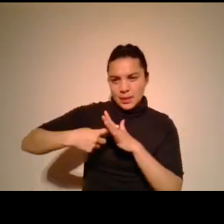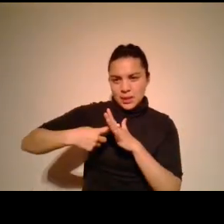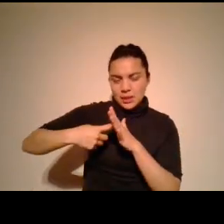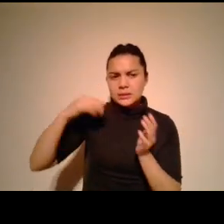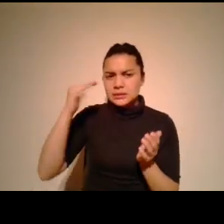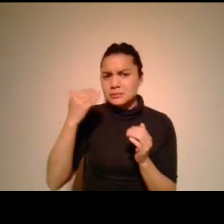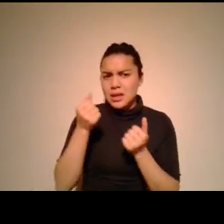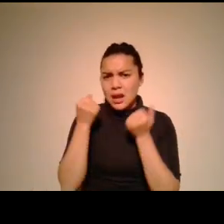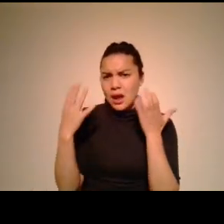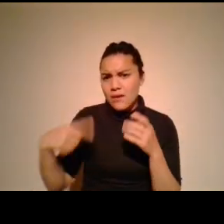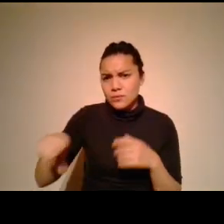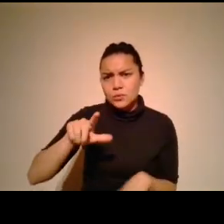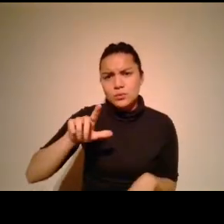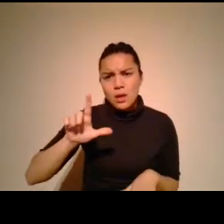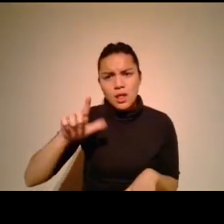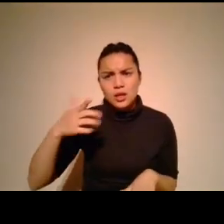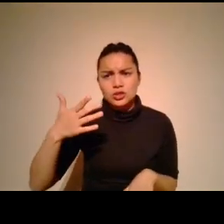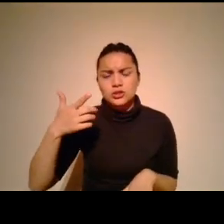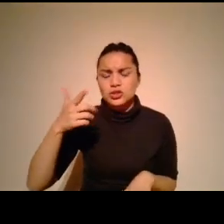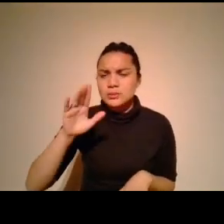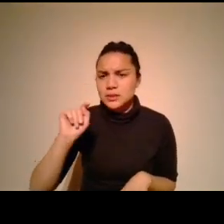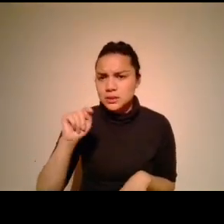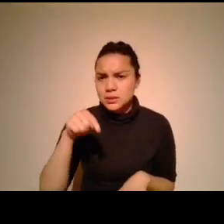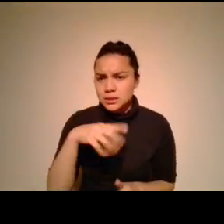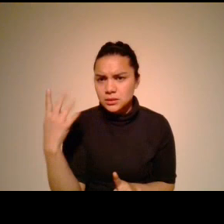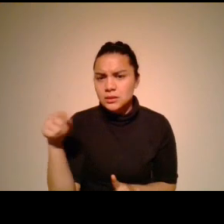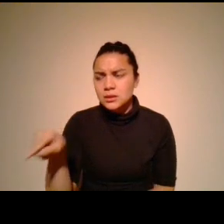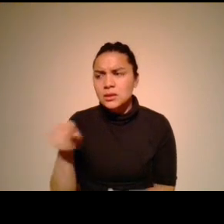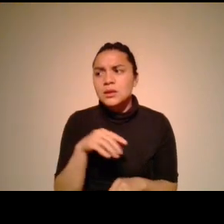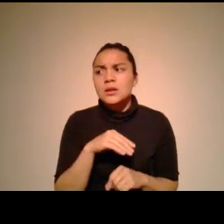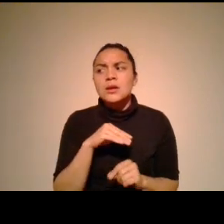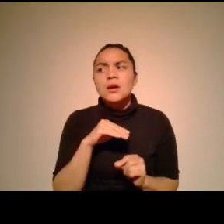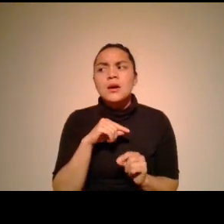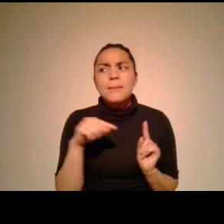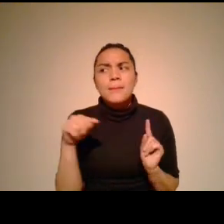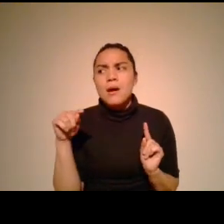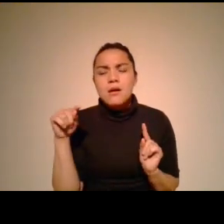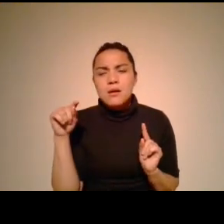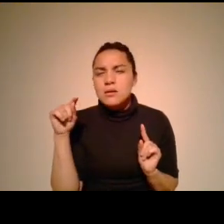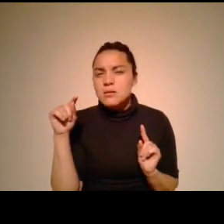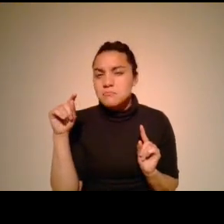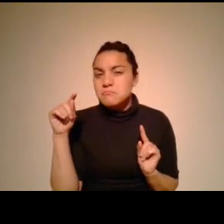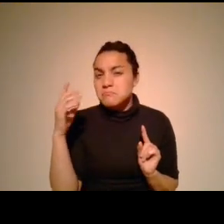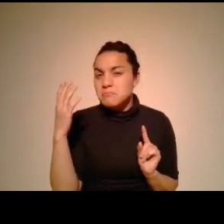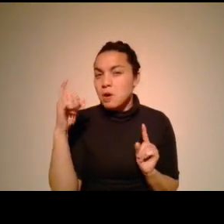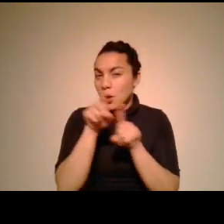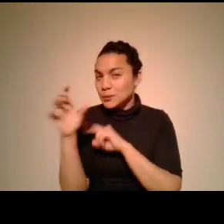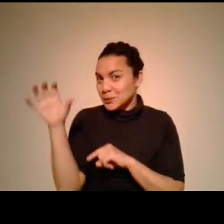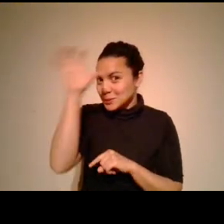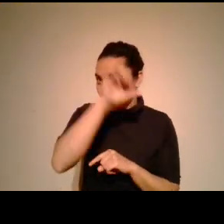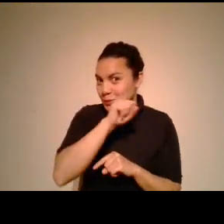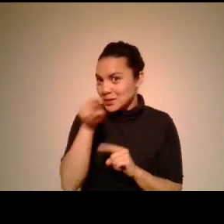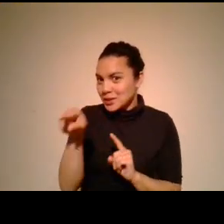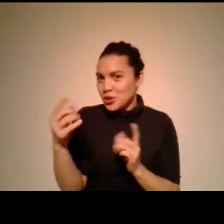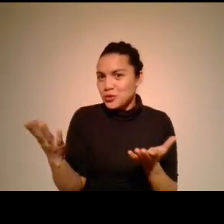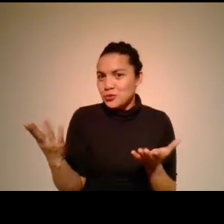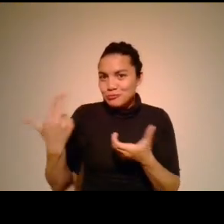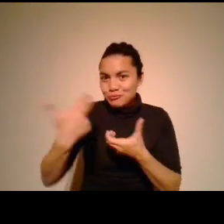you are, but I'm also sort of coming in with the idea that you are also here because you